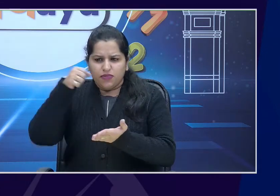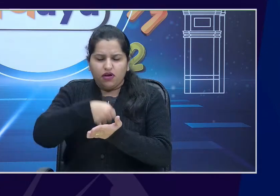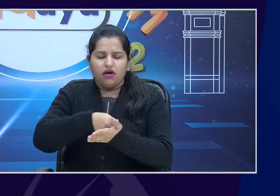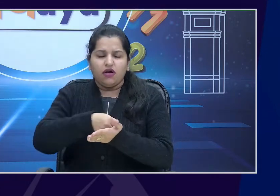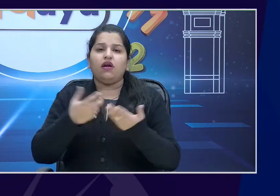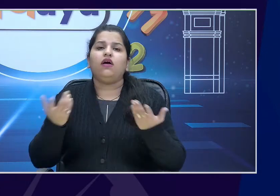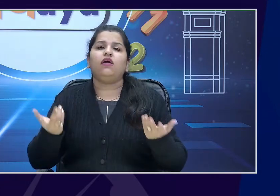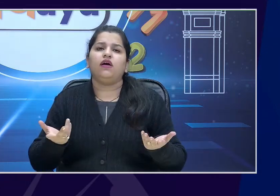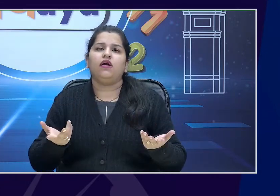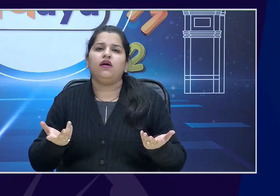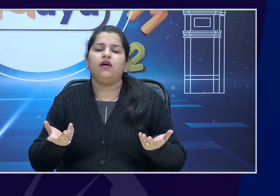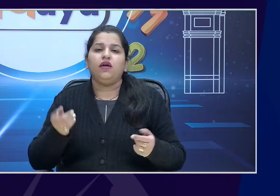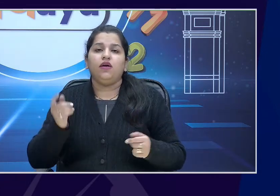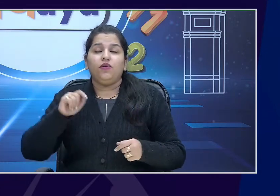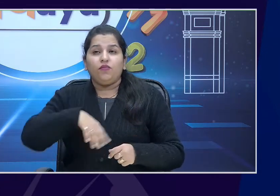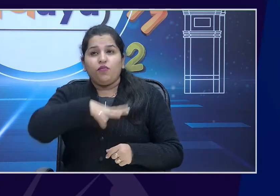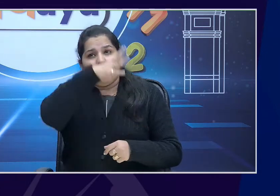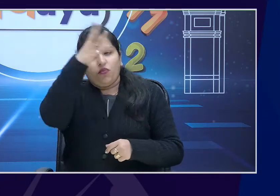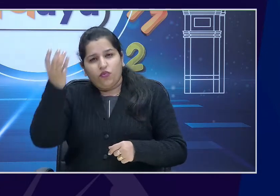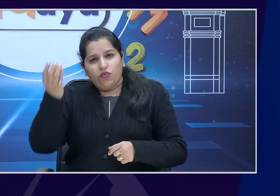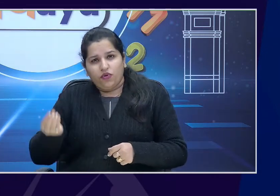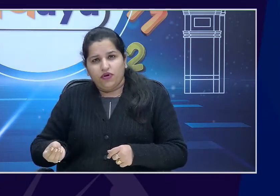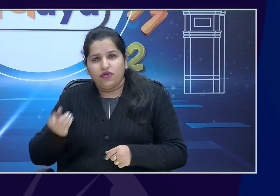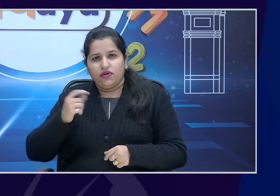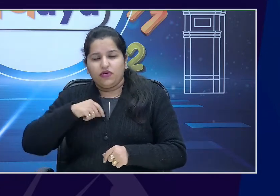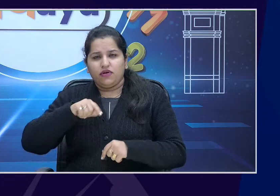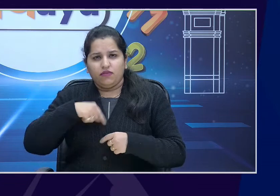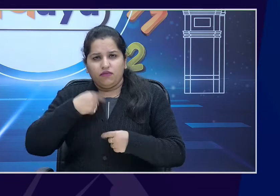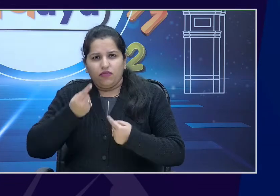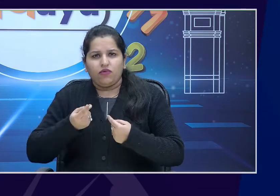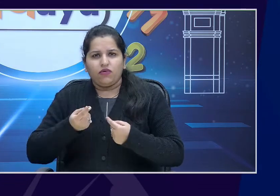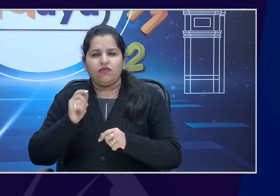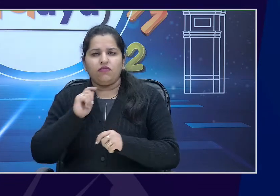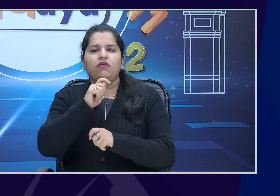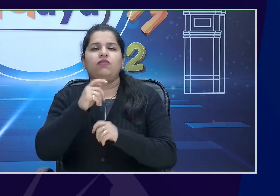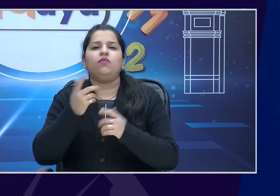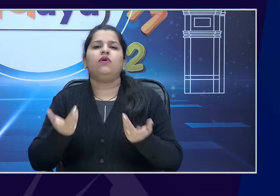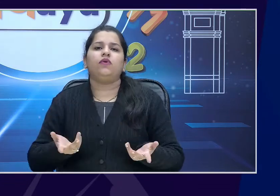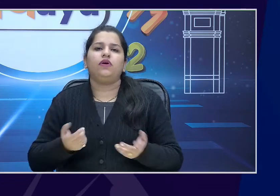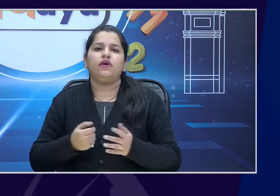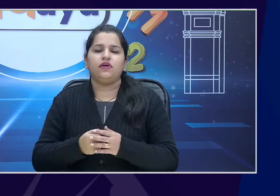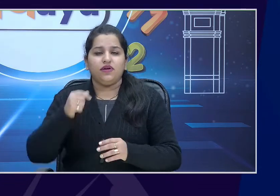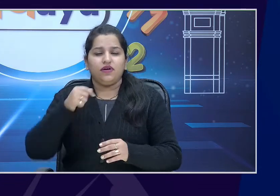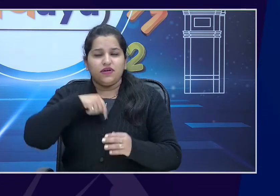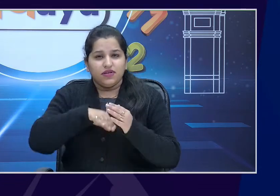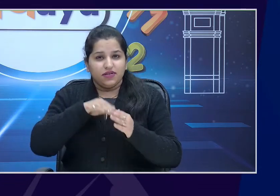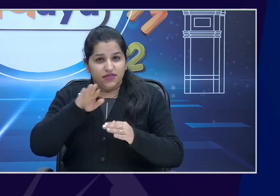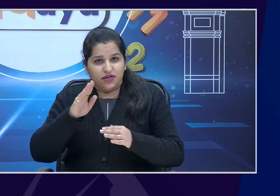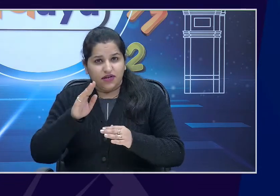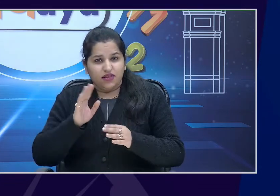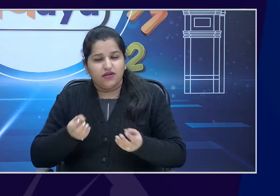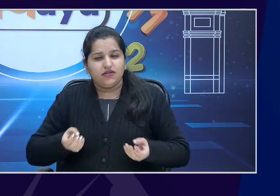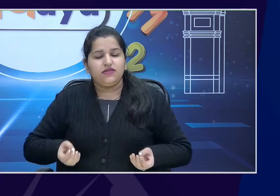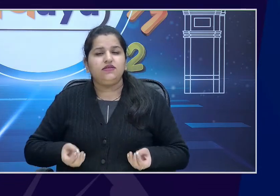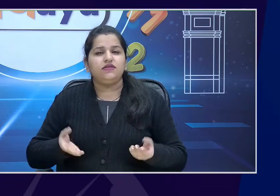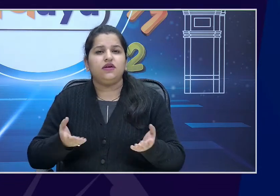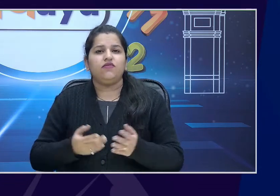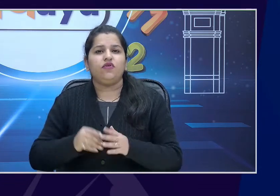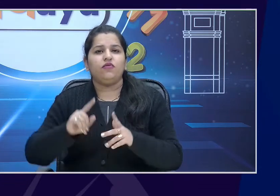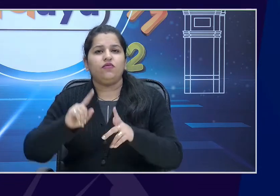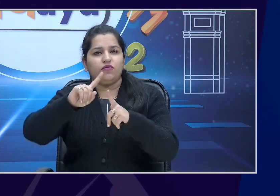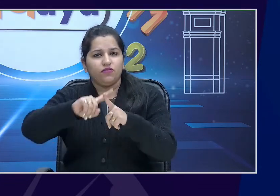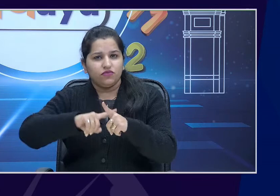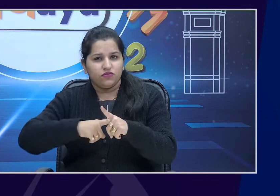the day in a so diary is always in a chronological order. That is, it will start from January